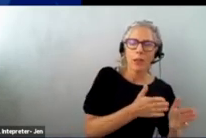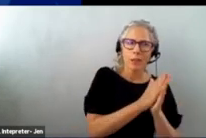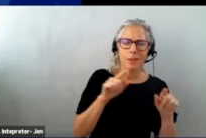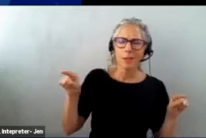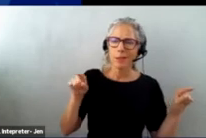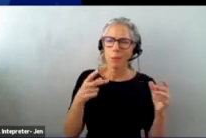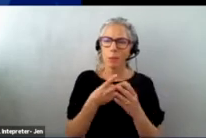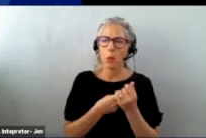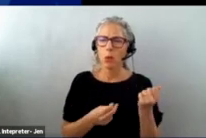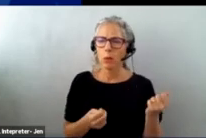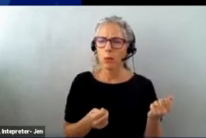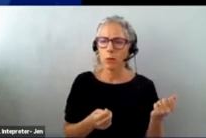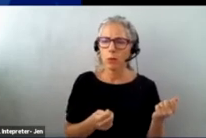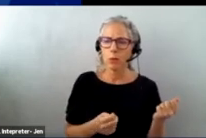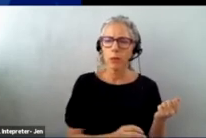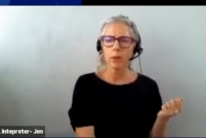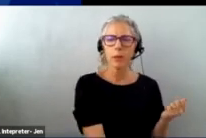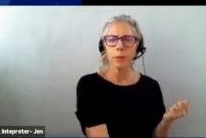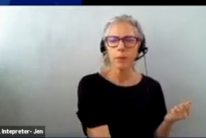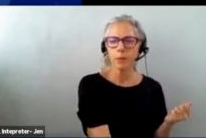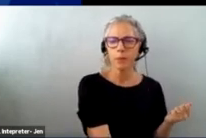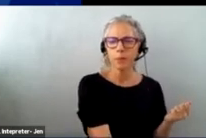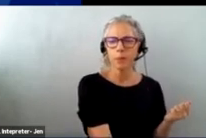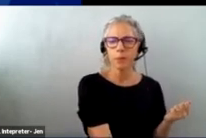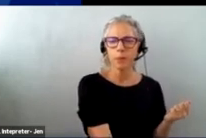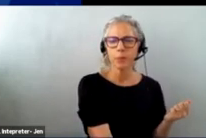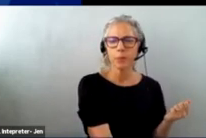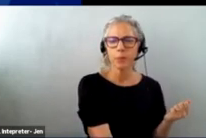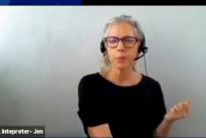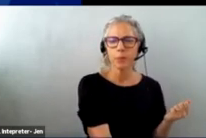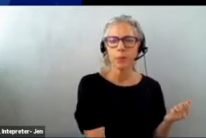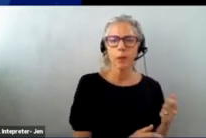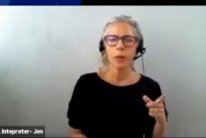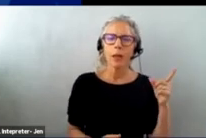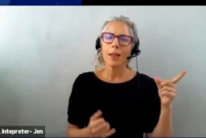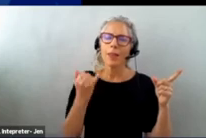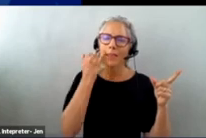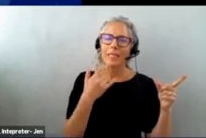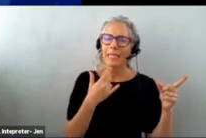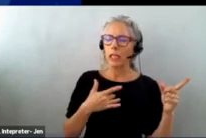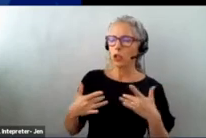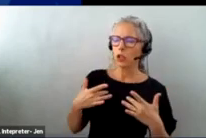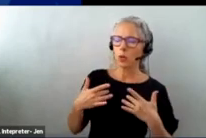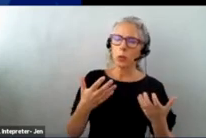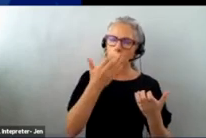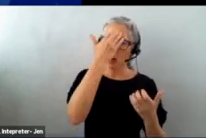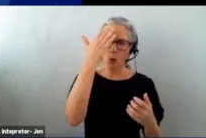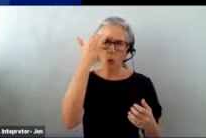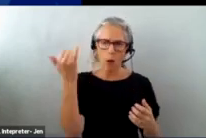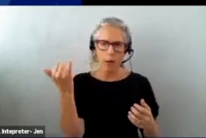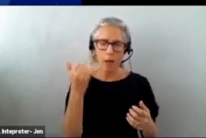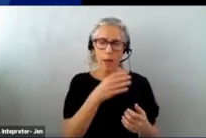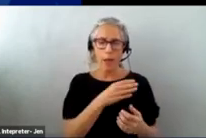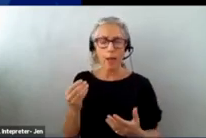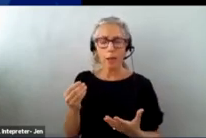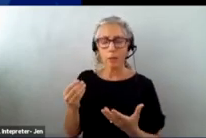you know, what prompts a caregiver to say they have a concern about a child, but we also want to know how